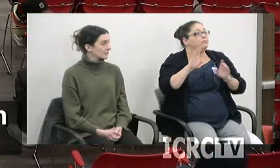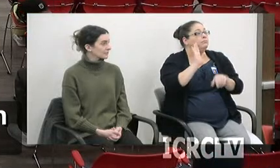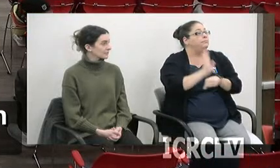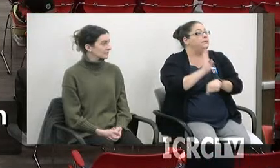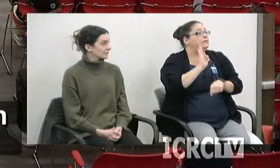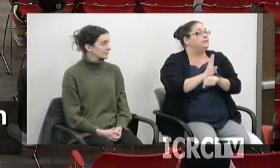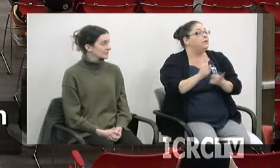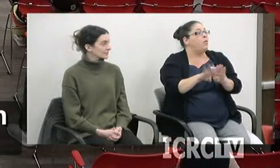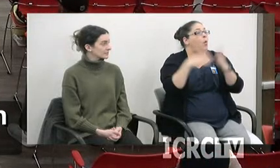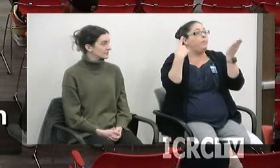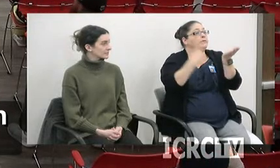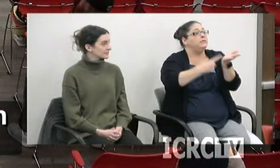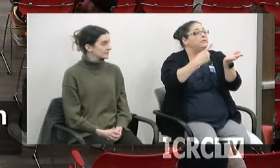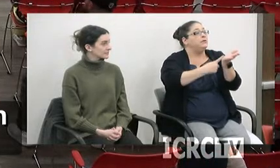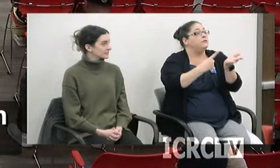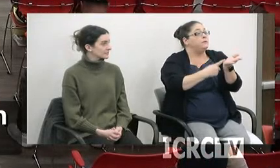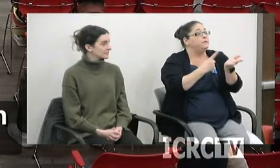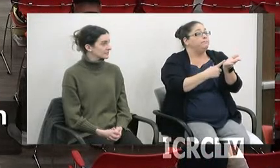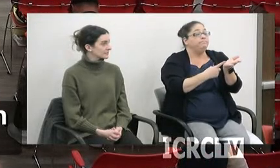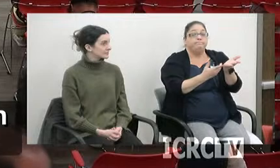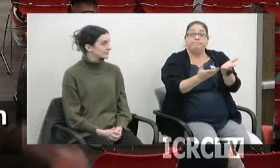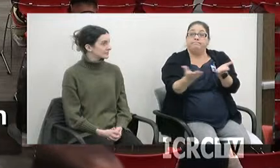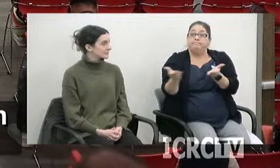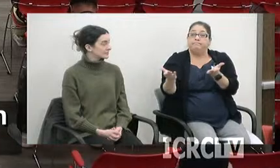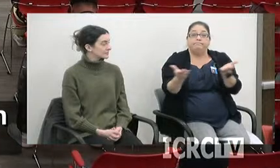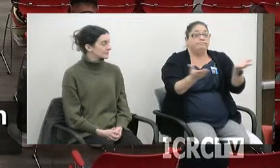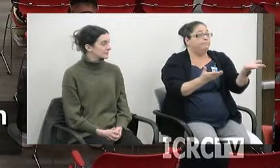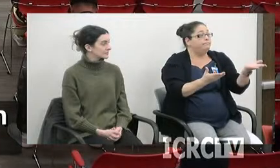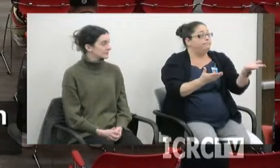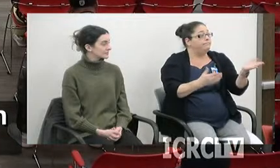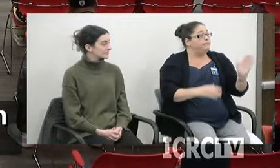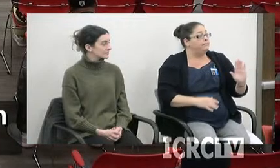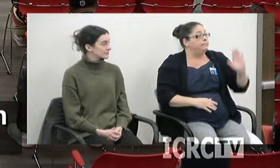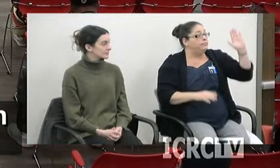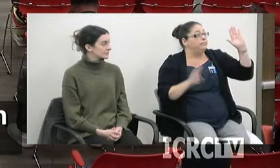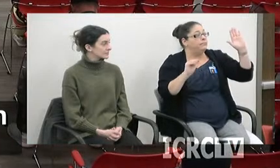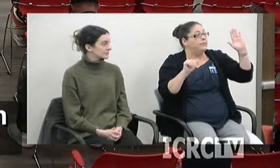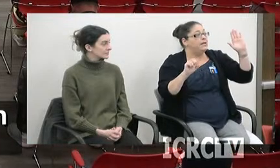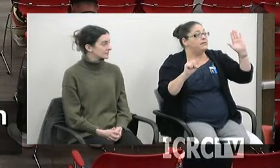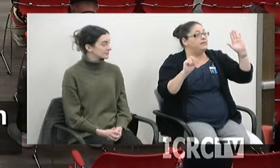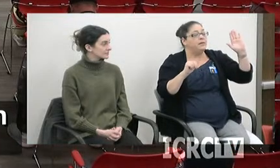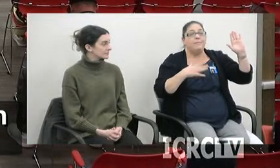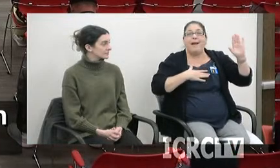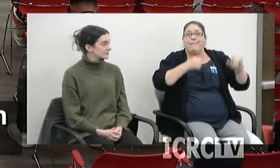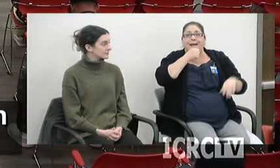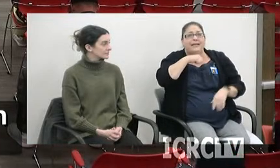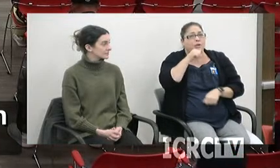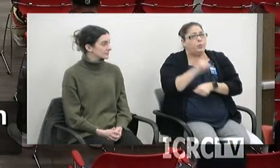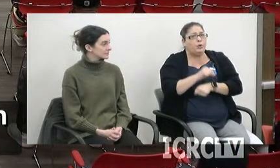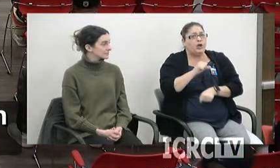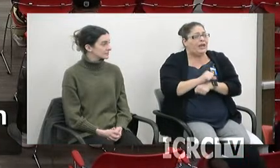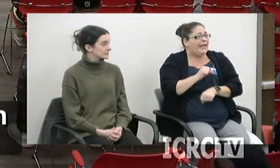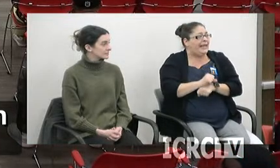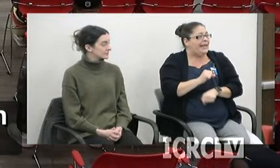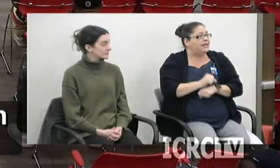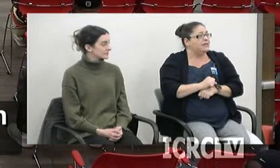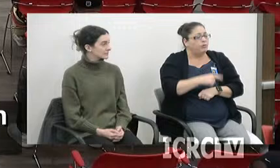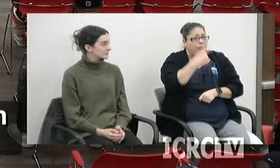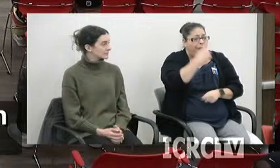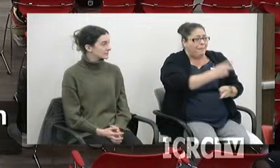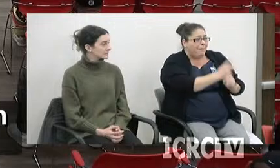open discussion here. Any comments from the board? I do, but my mic is not working.